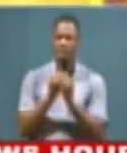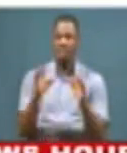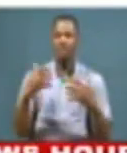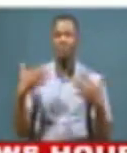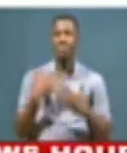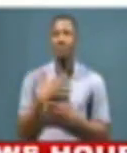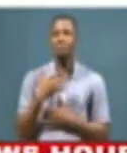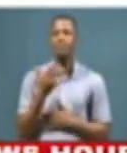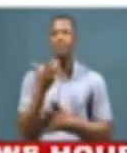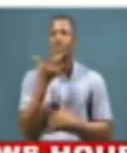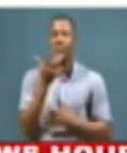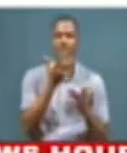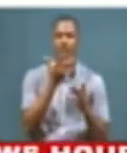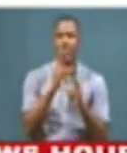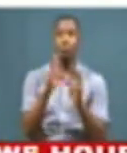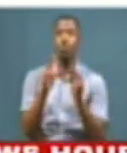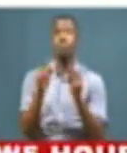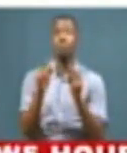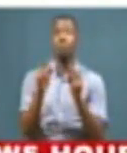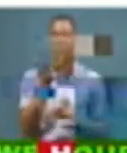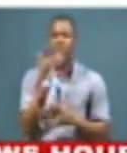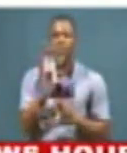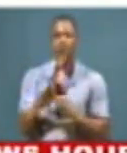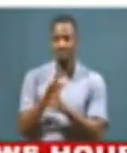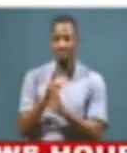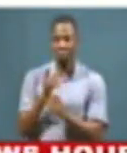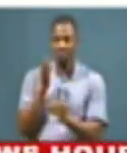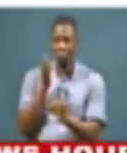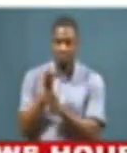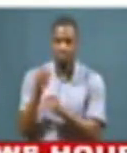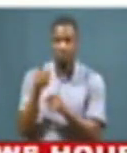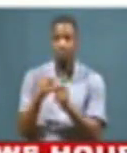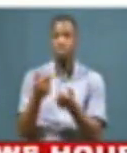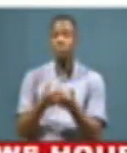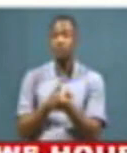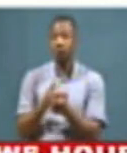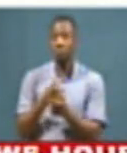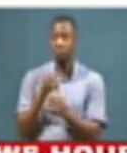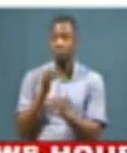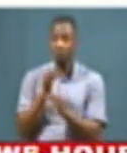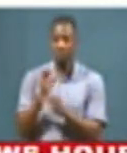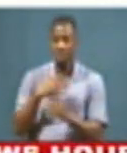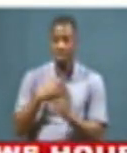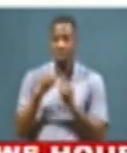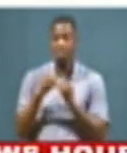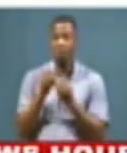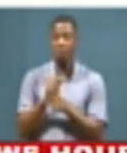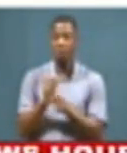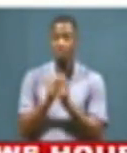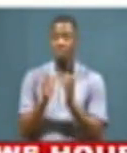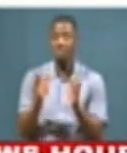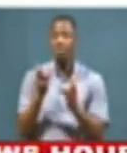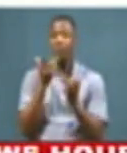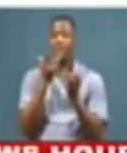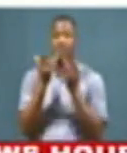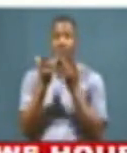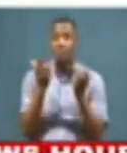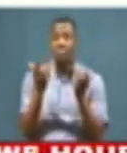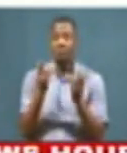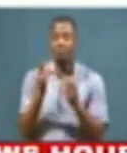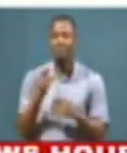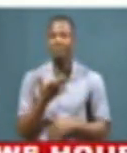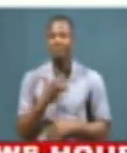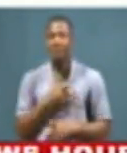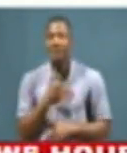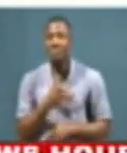favor. These promises to be loyal to the Republic and faithfully perform the functions of my office without fear or favor, affection